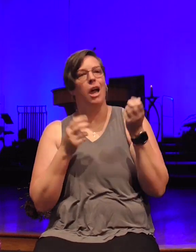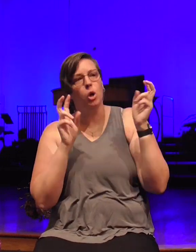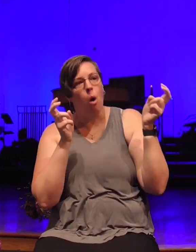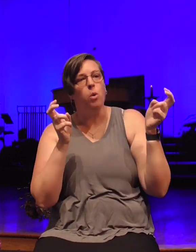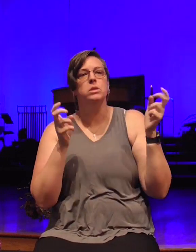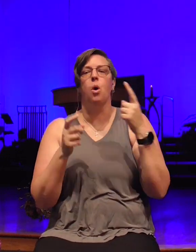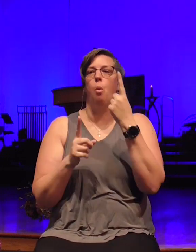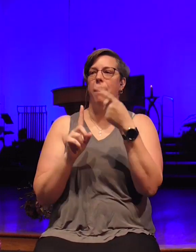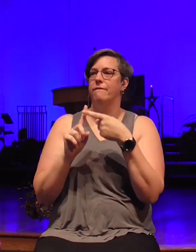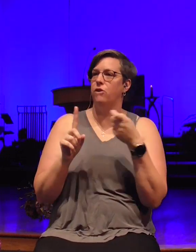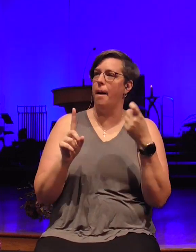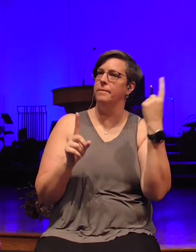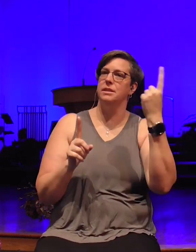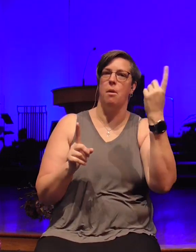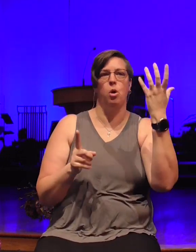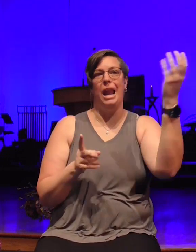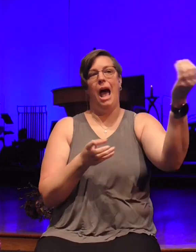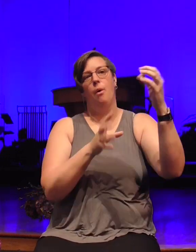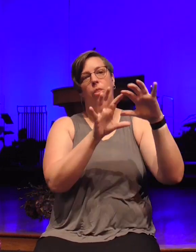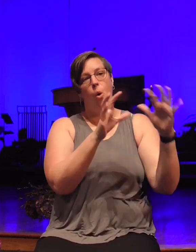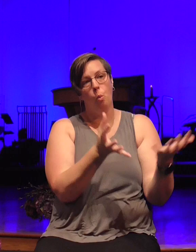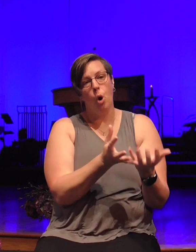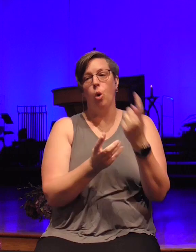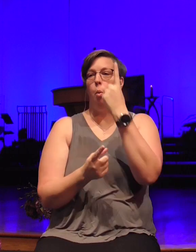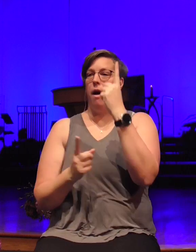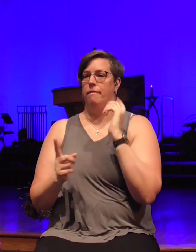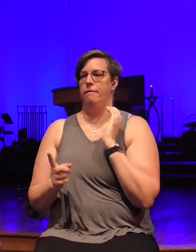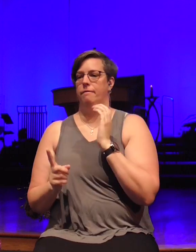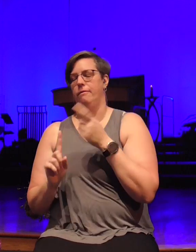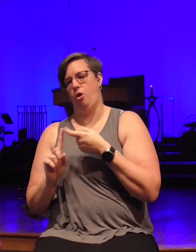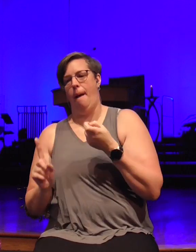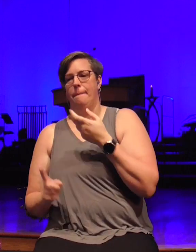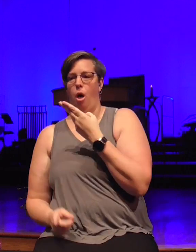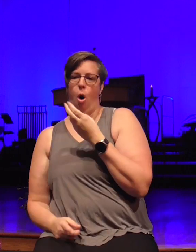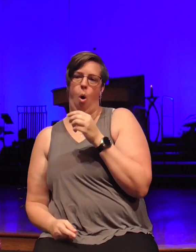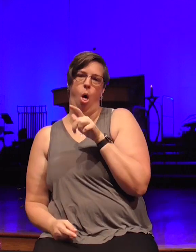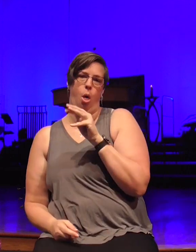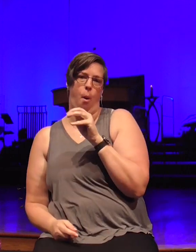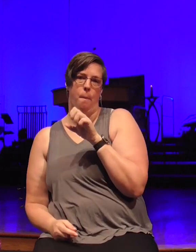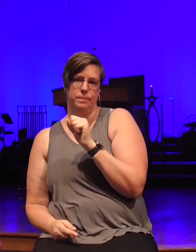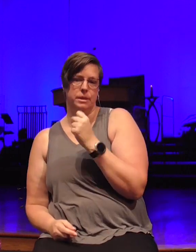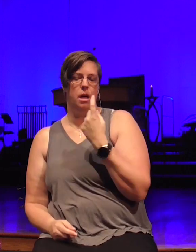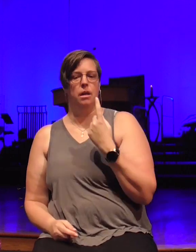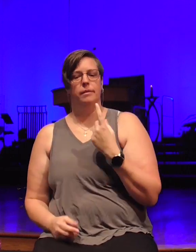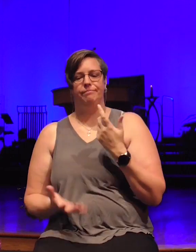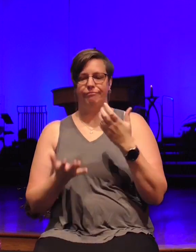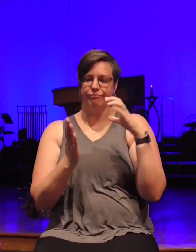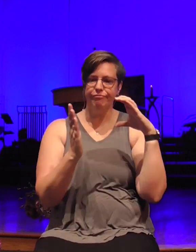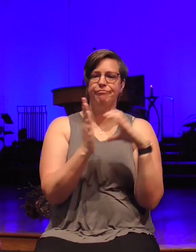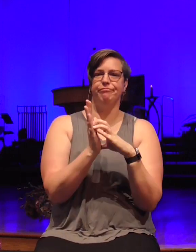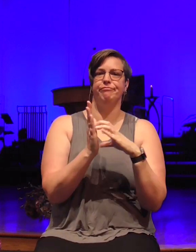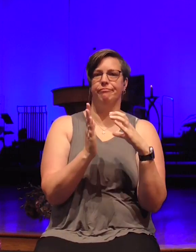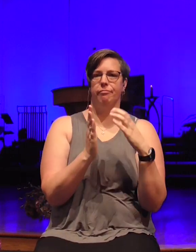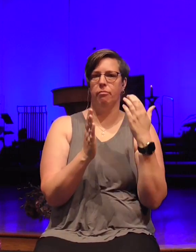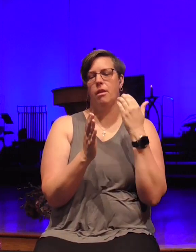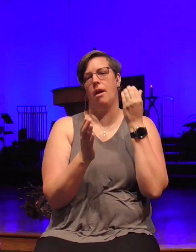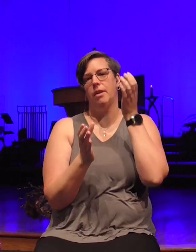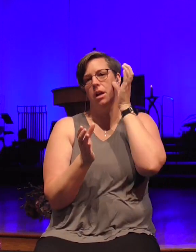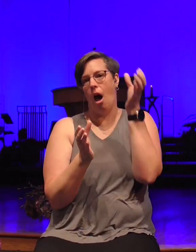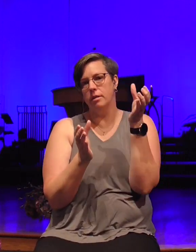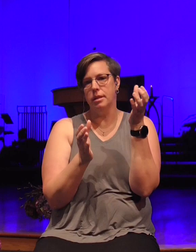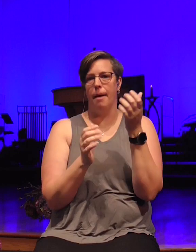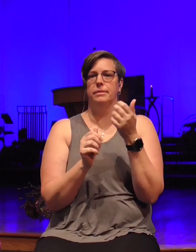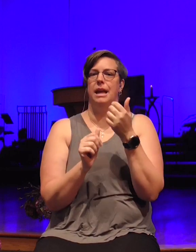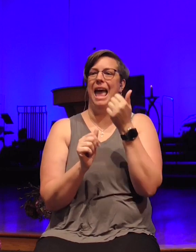one from someone out in the world and one from our founder, Ernest Holmes, a body of a concept. Each daily guide has